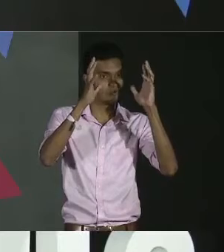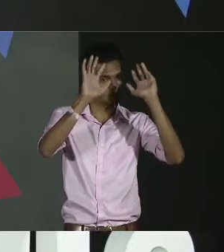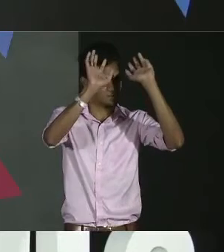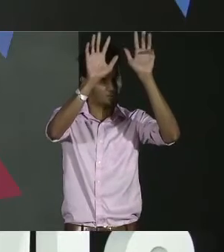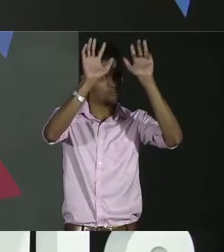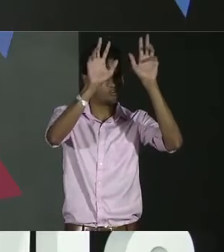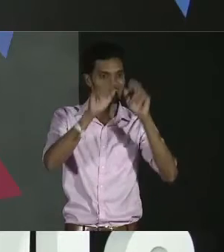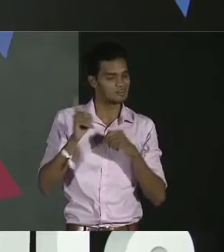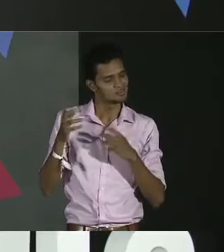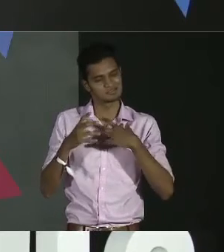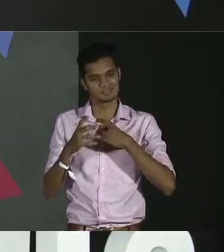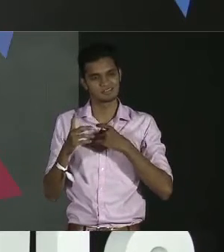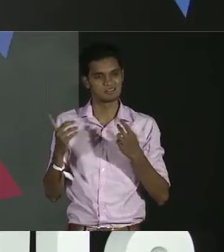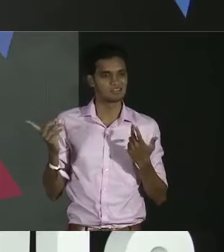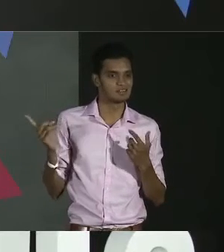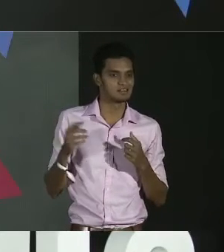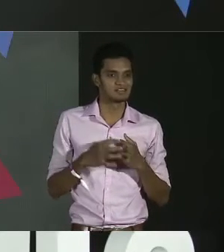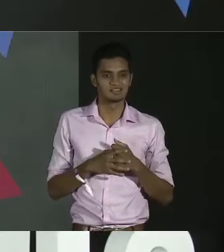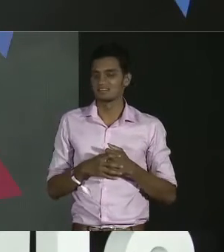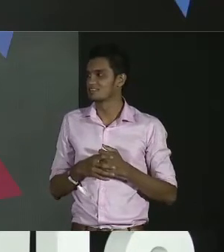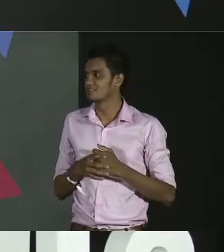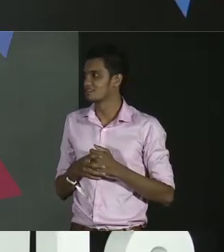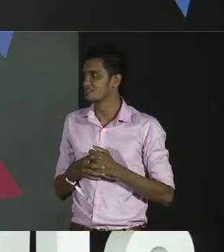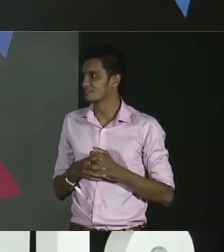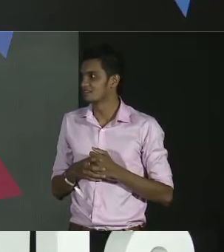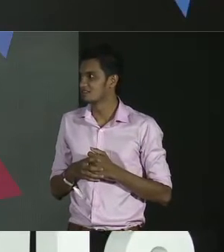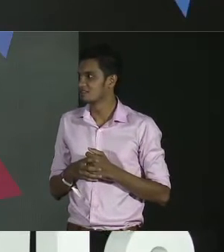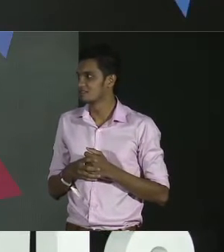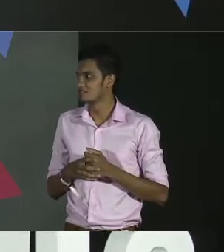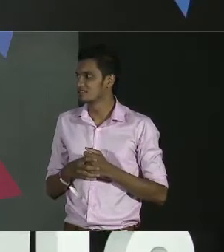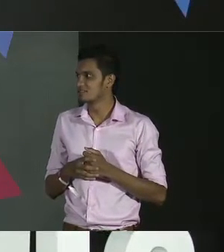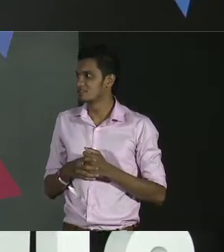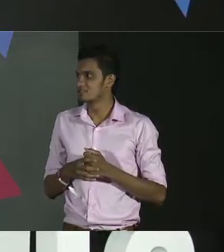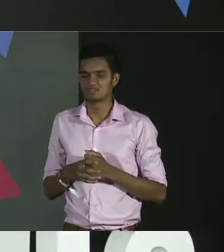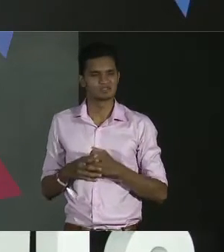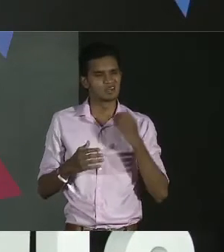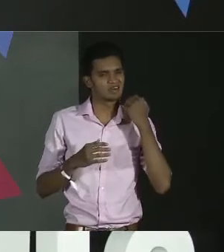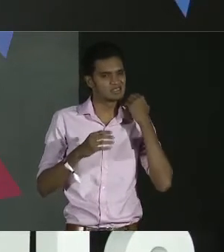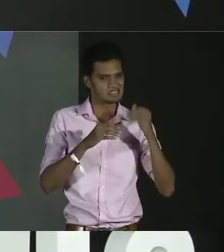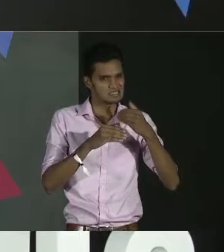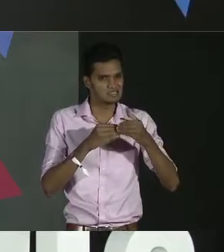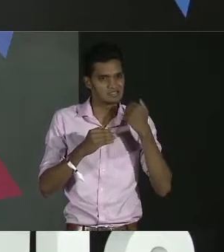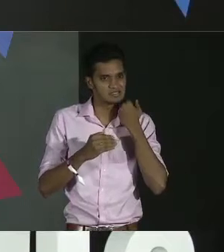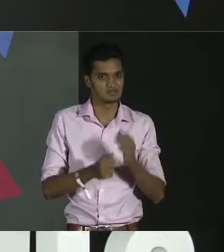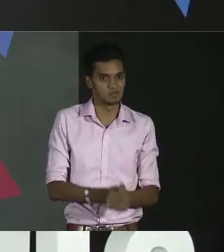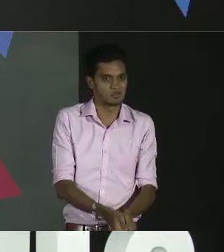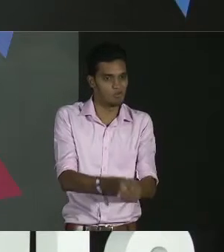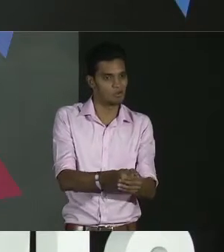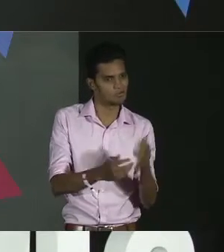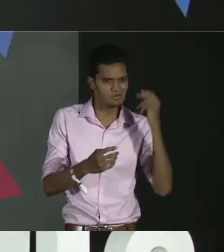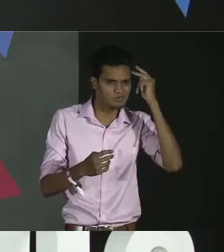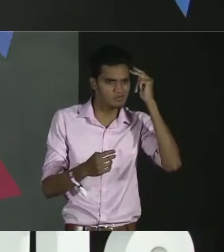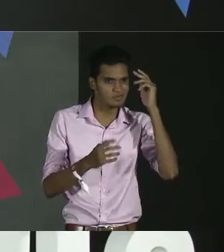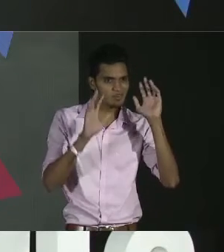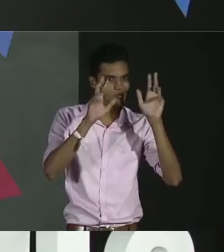with it, but it brought me so much joy to play. And after I got sick, the thought that I couldn't play volleyball